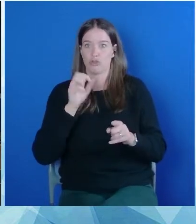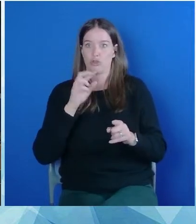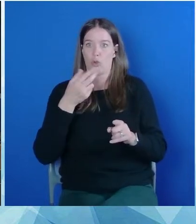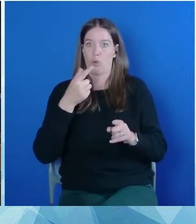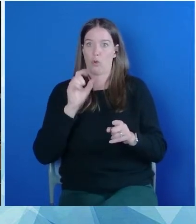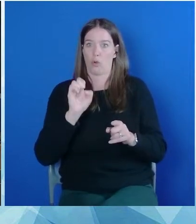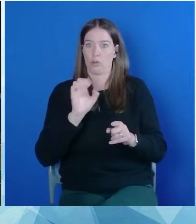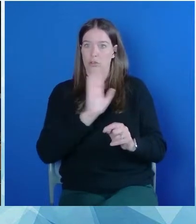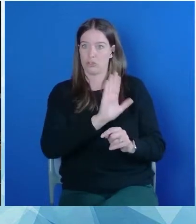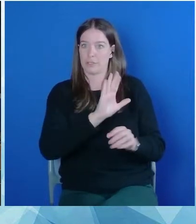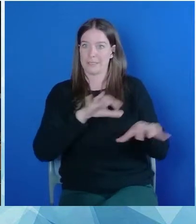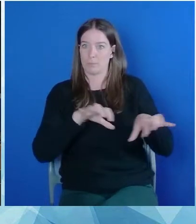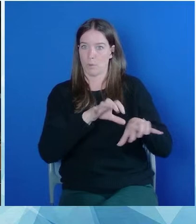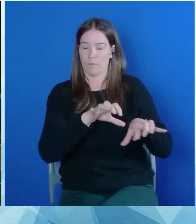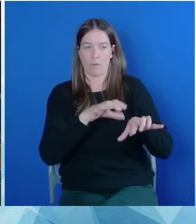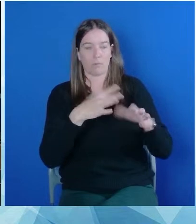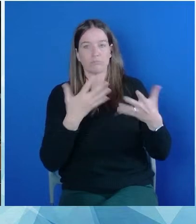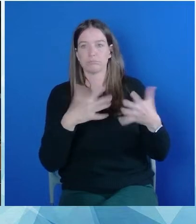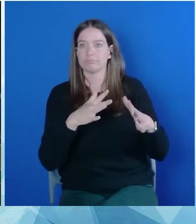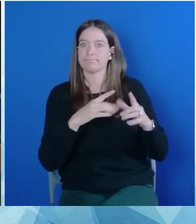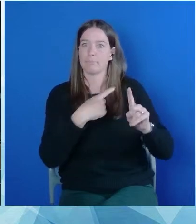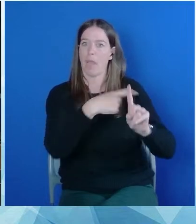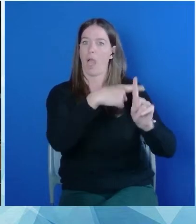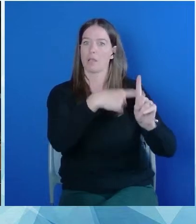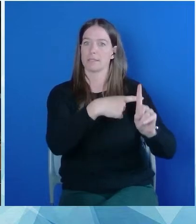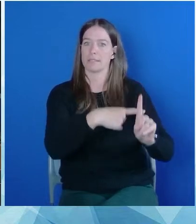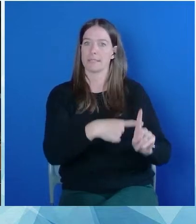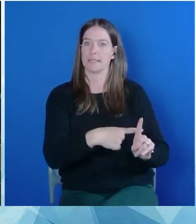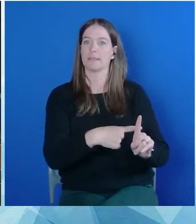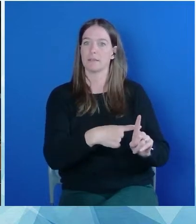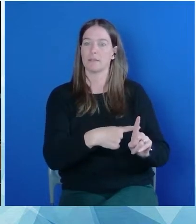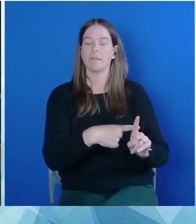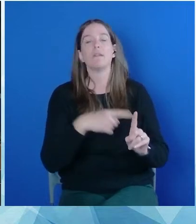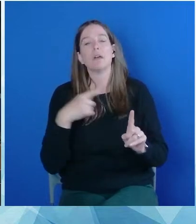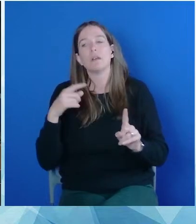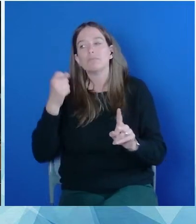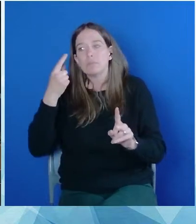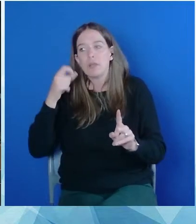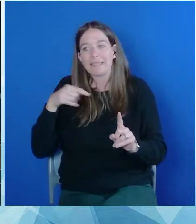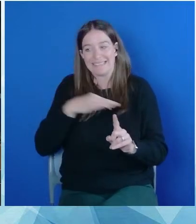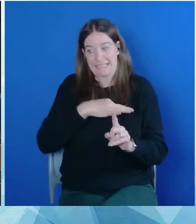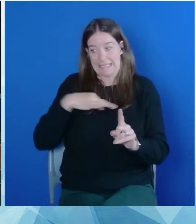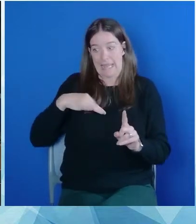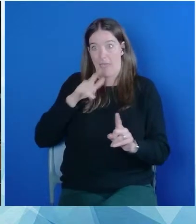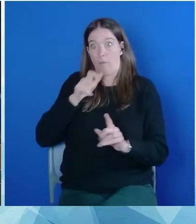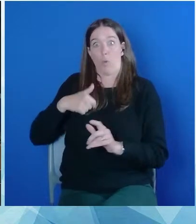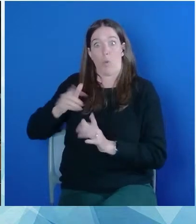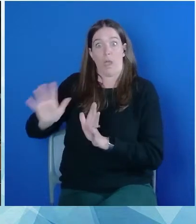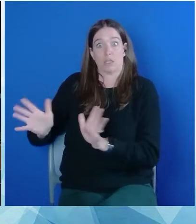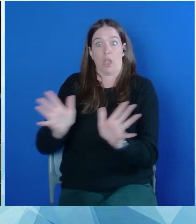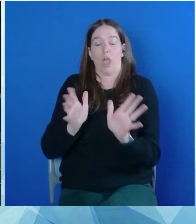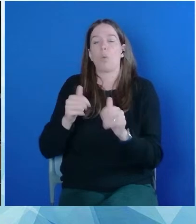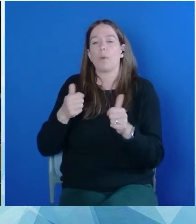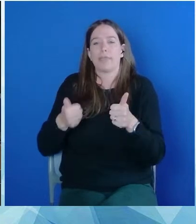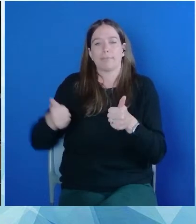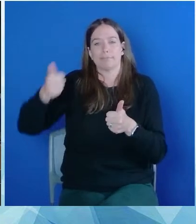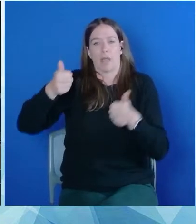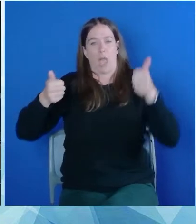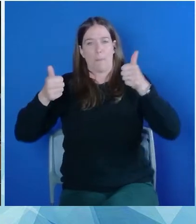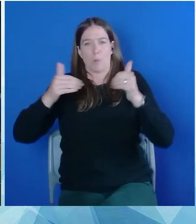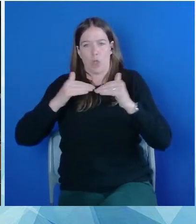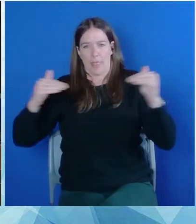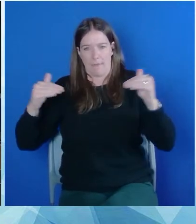are some of the upper level staff members. I also feel that this is a